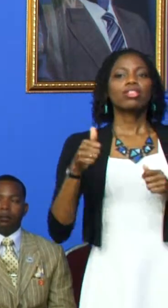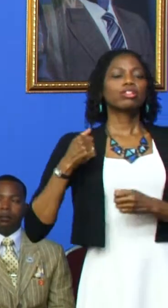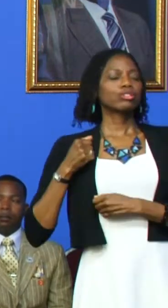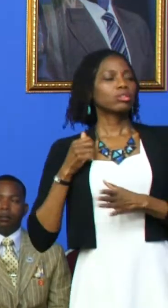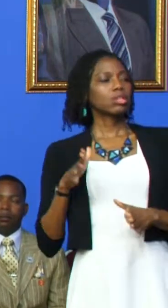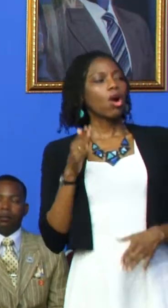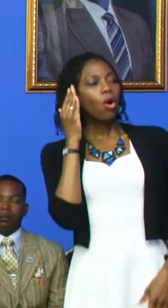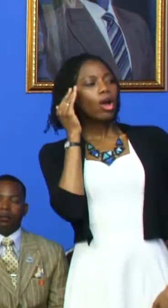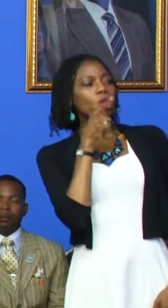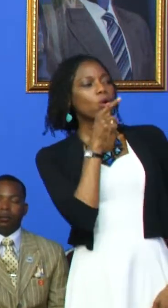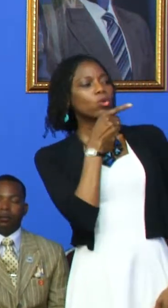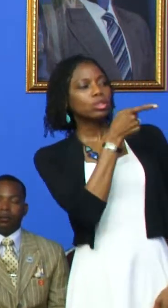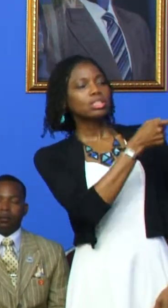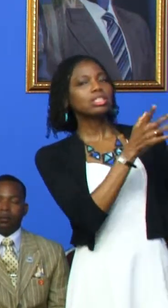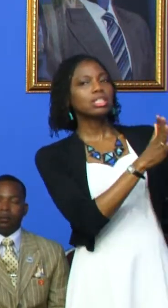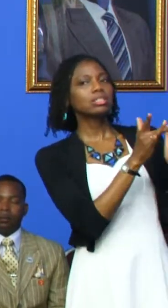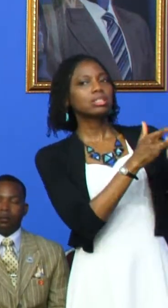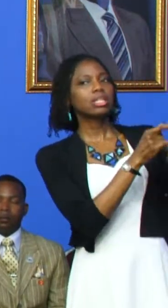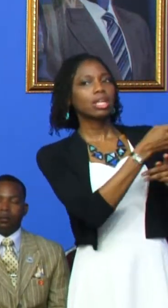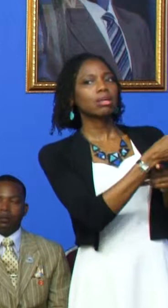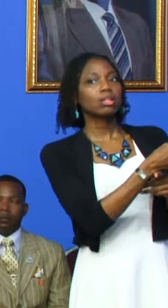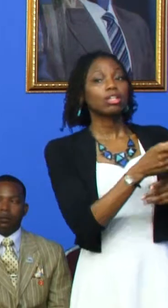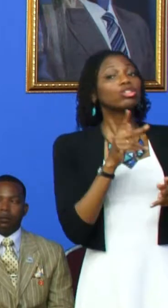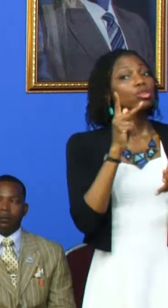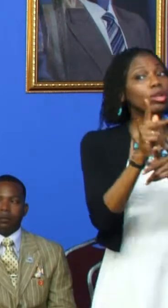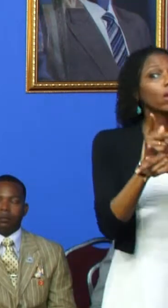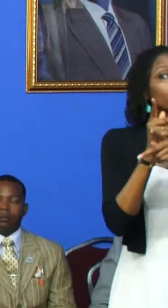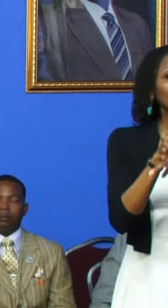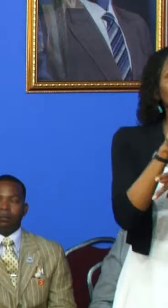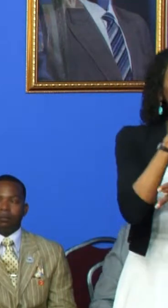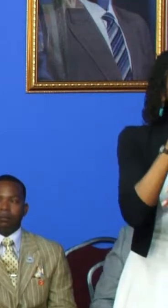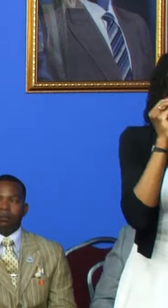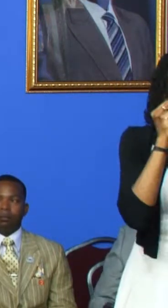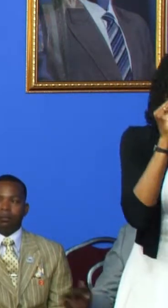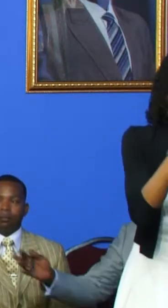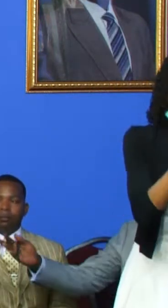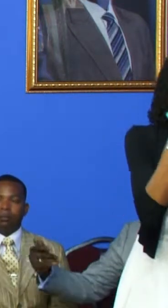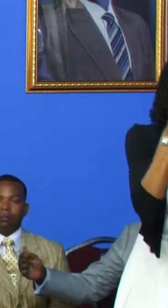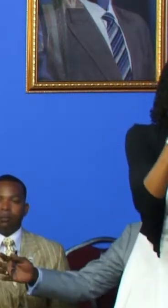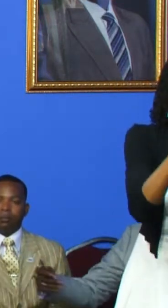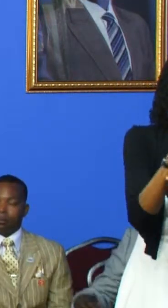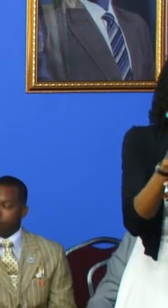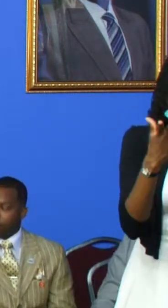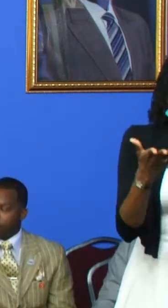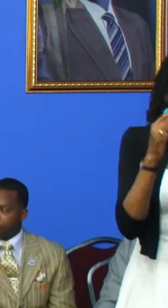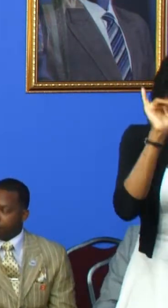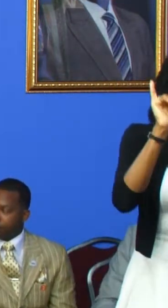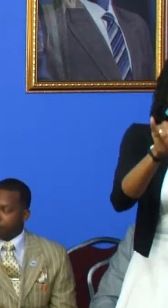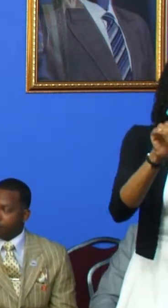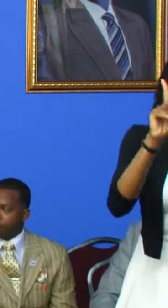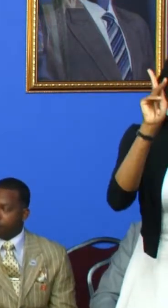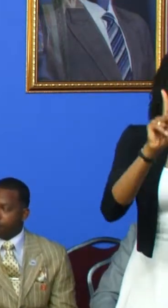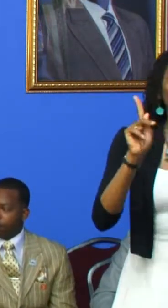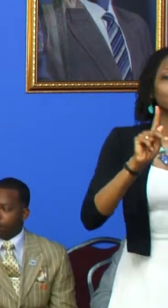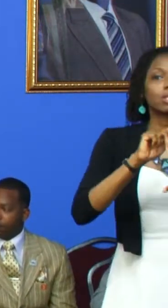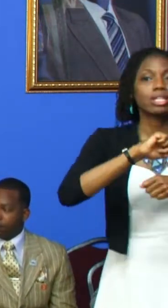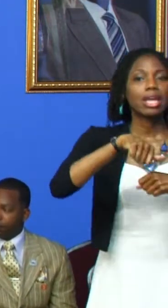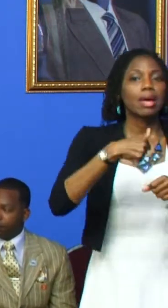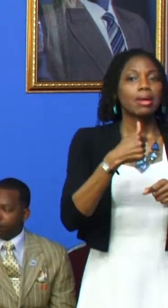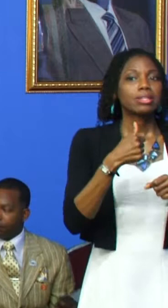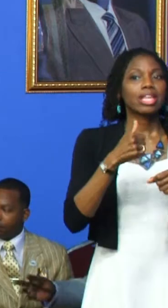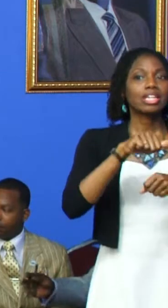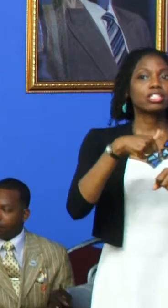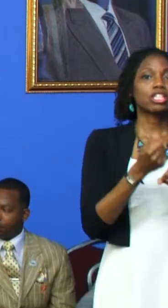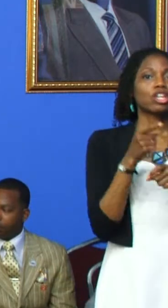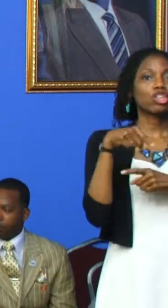was. Be careful who be kissing you, because they might be the ones setting you up. But if